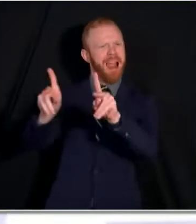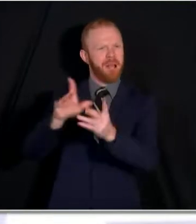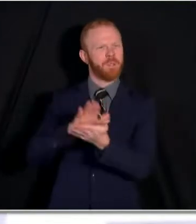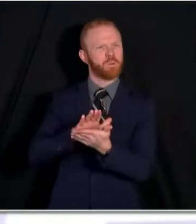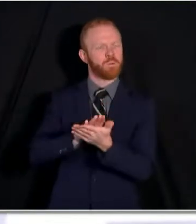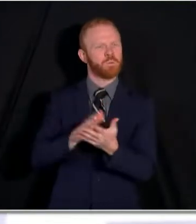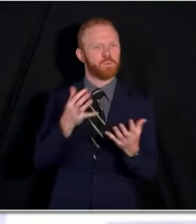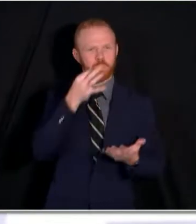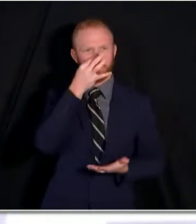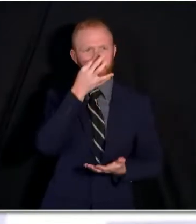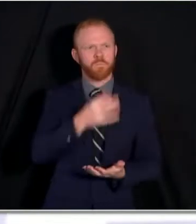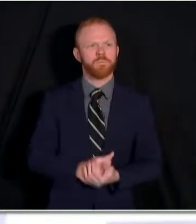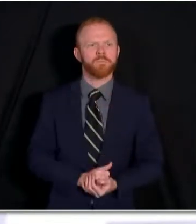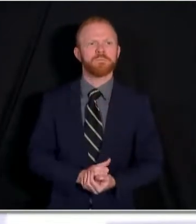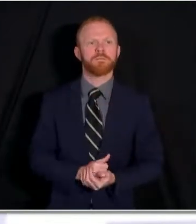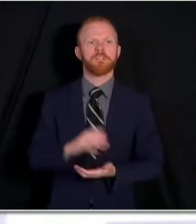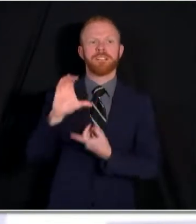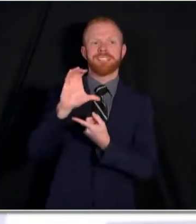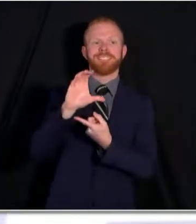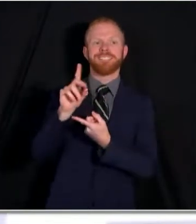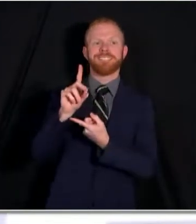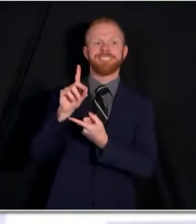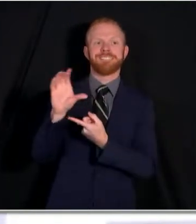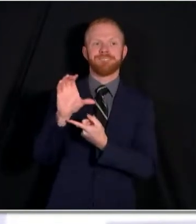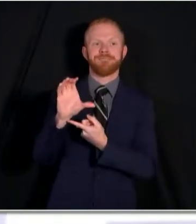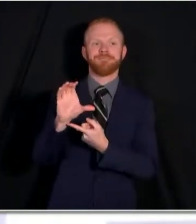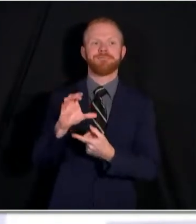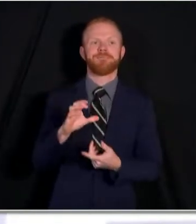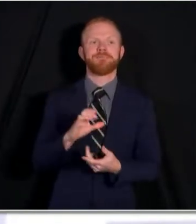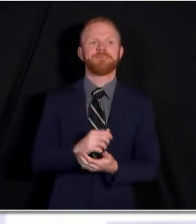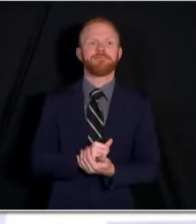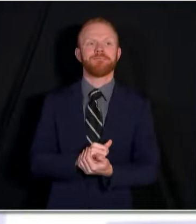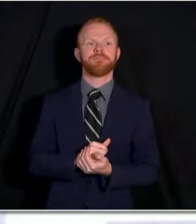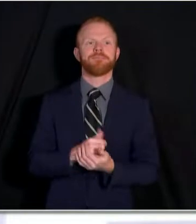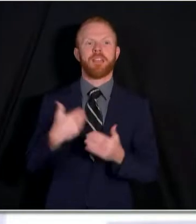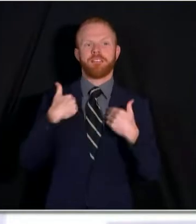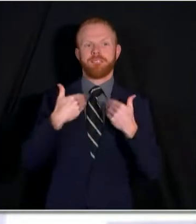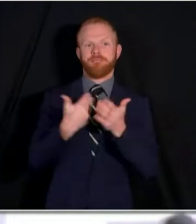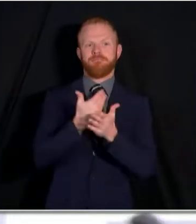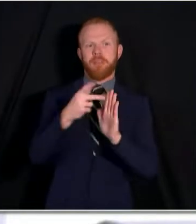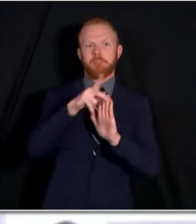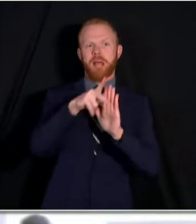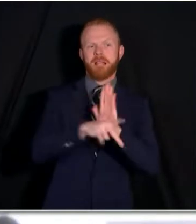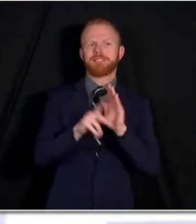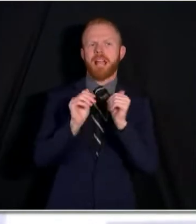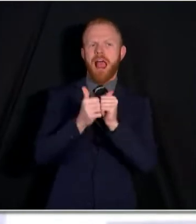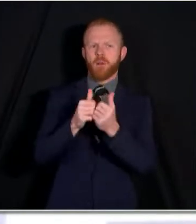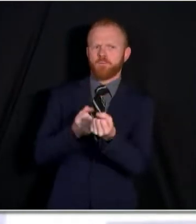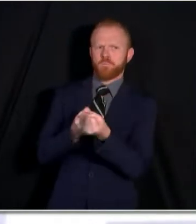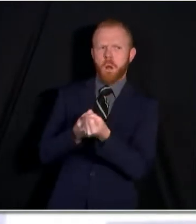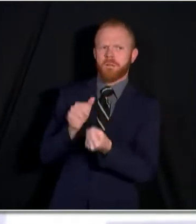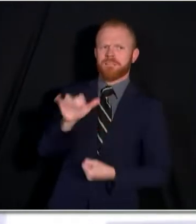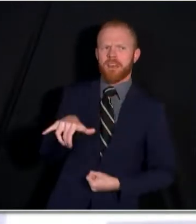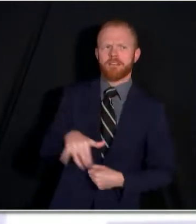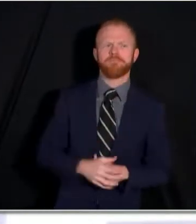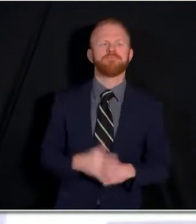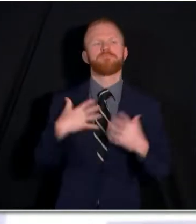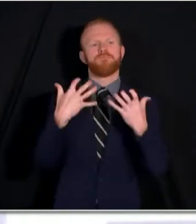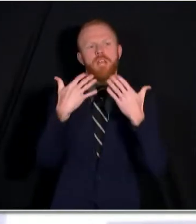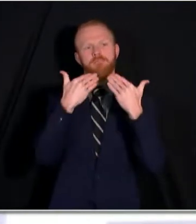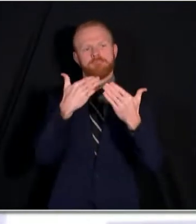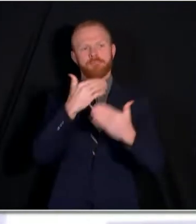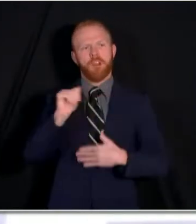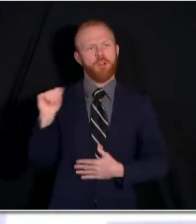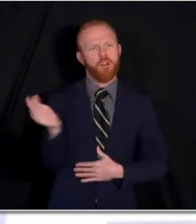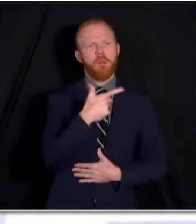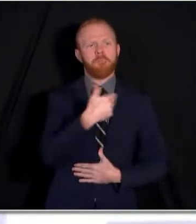guidelines they just put out and the work the Biden administration's helping to advance that cause. I want to just thank all of members of the